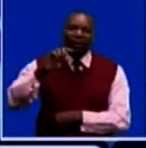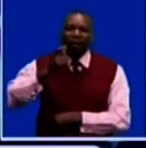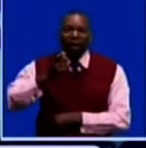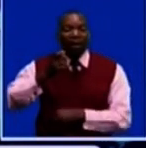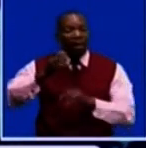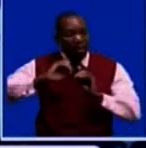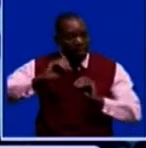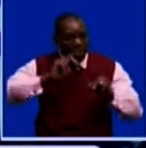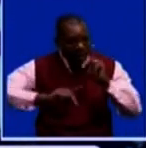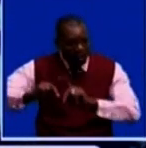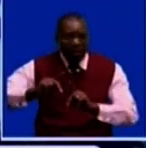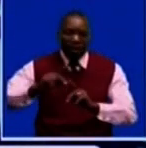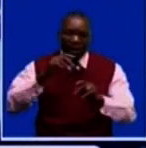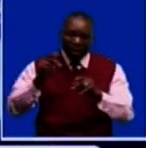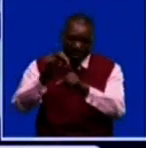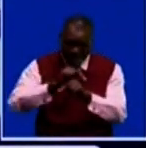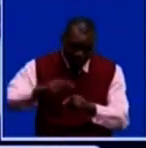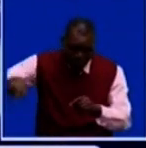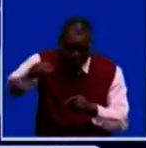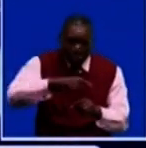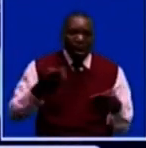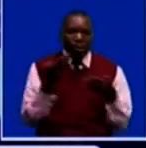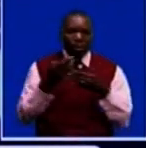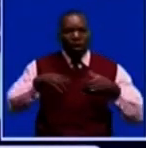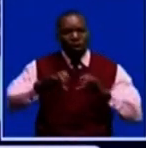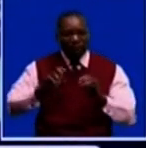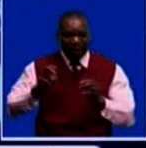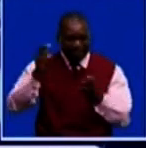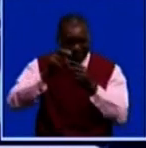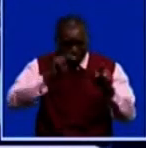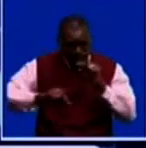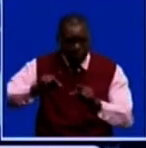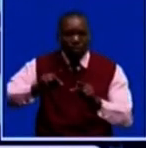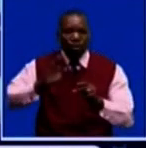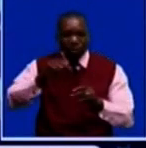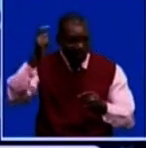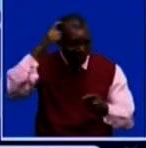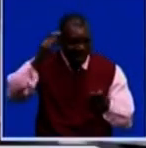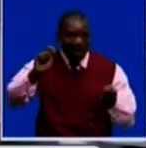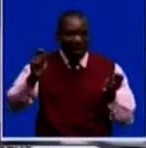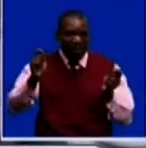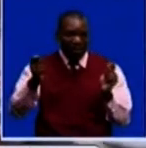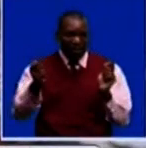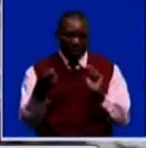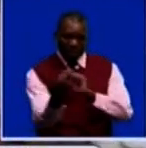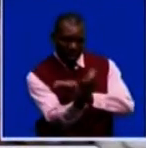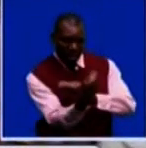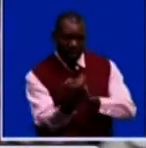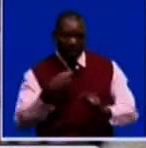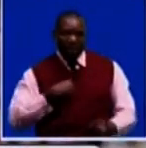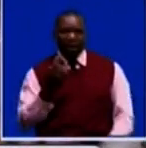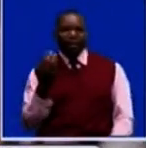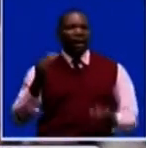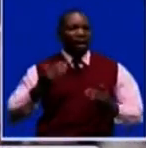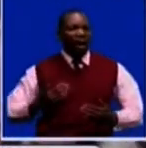on keeping Matero clean will continue until residents in the area change their mindset. I'm going back, a very happy person, and